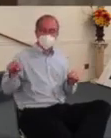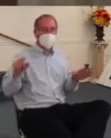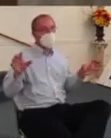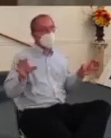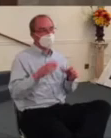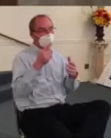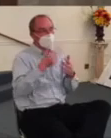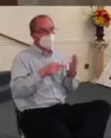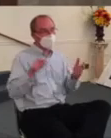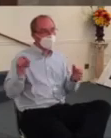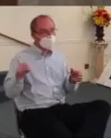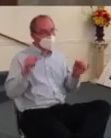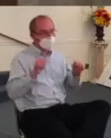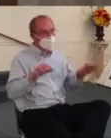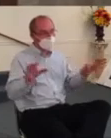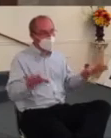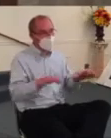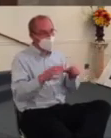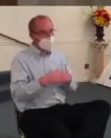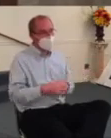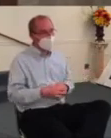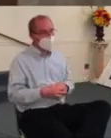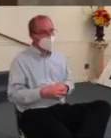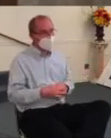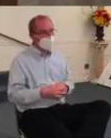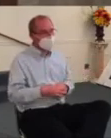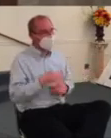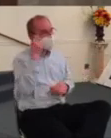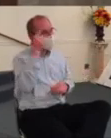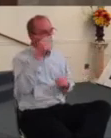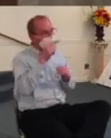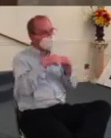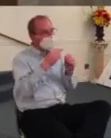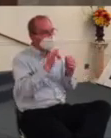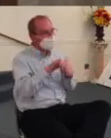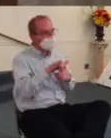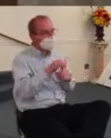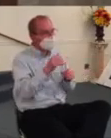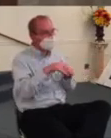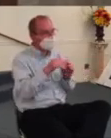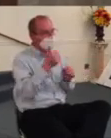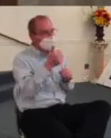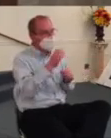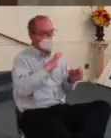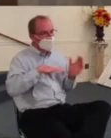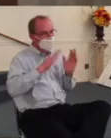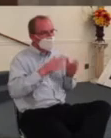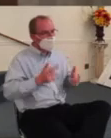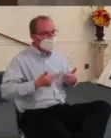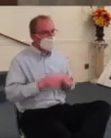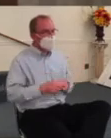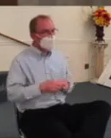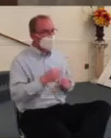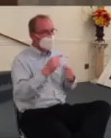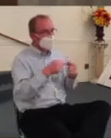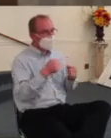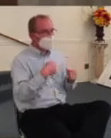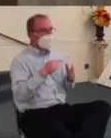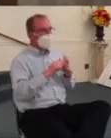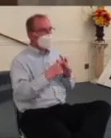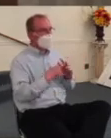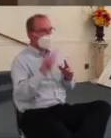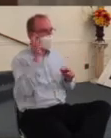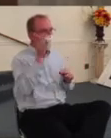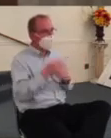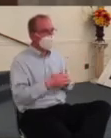your own Christian life. When I first started preaching, longer than some of you have been alive,